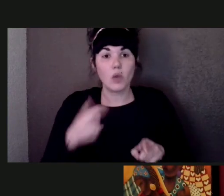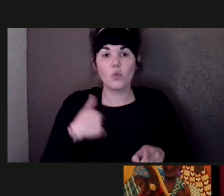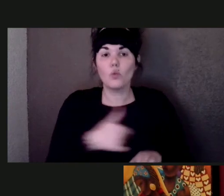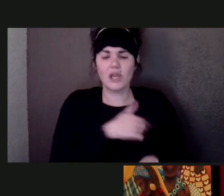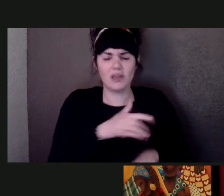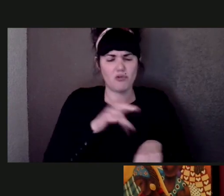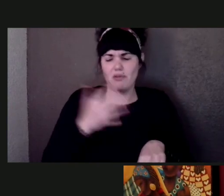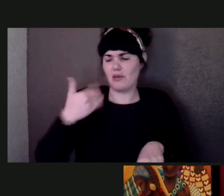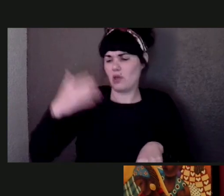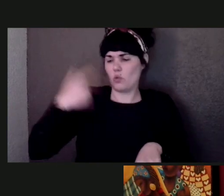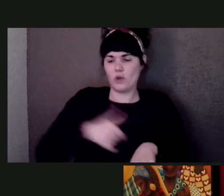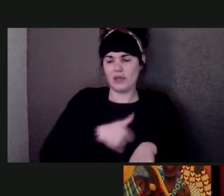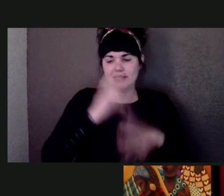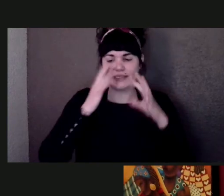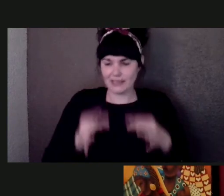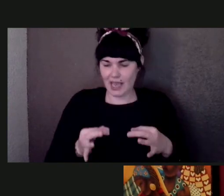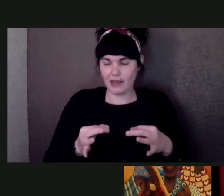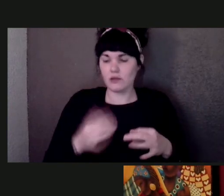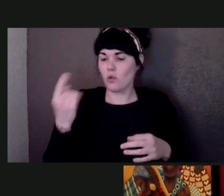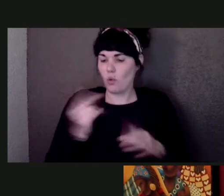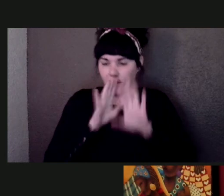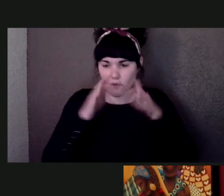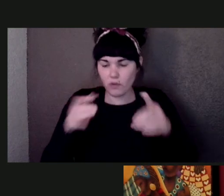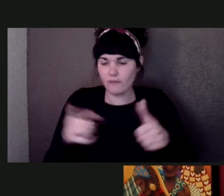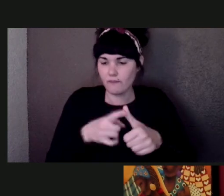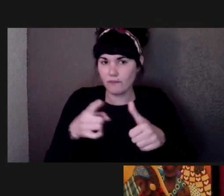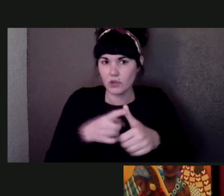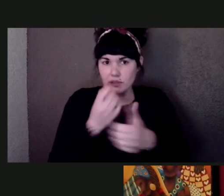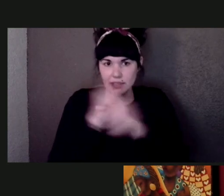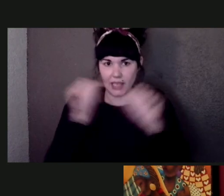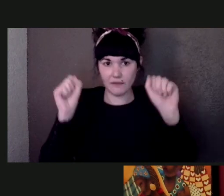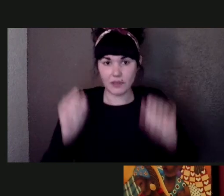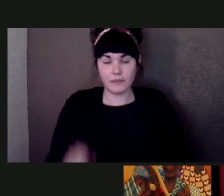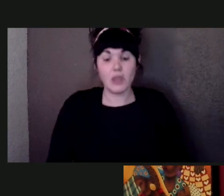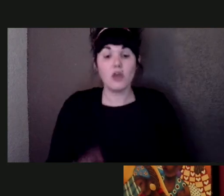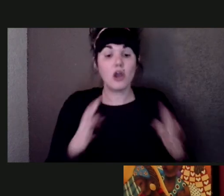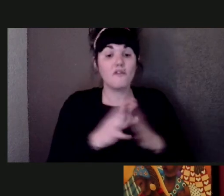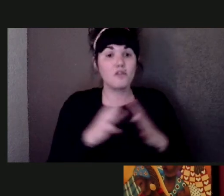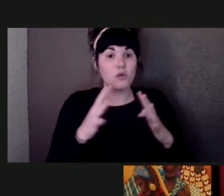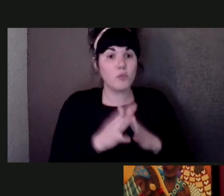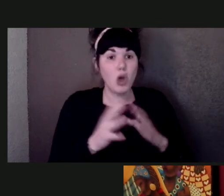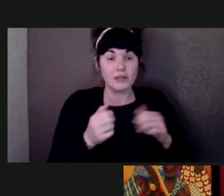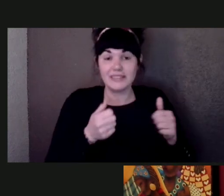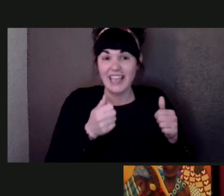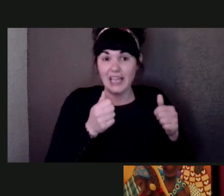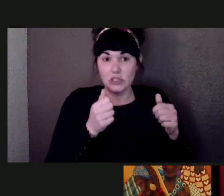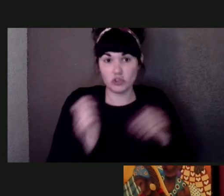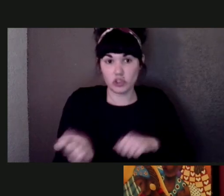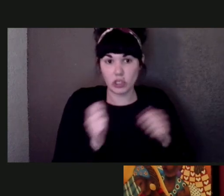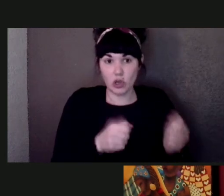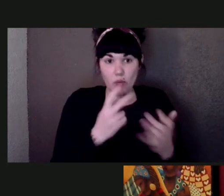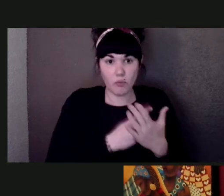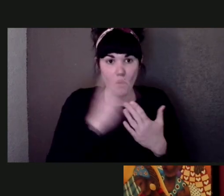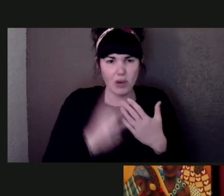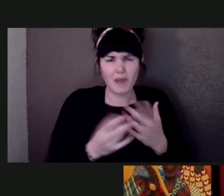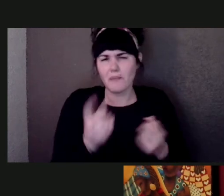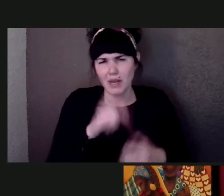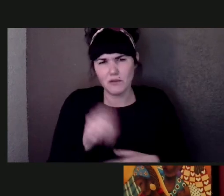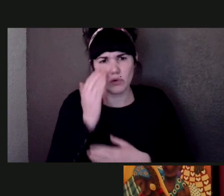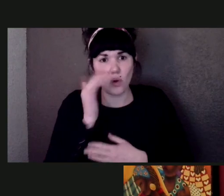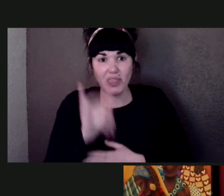made a very important decision with our football and cheer program, which many people know is our largest sports programming, um, to